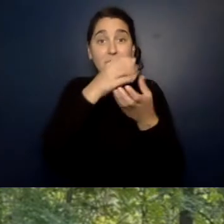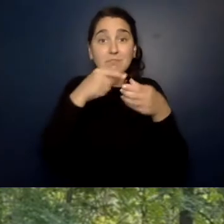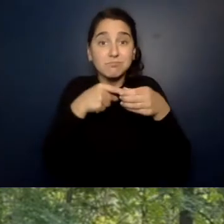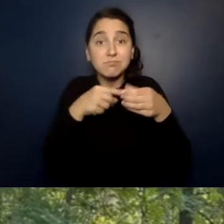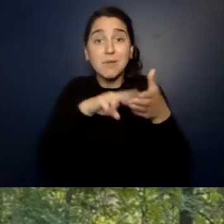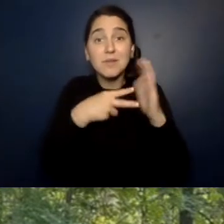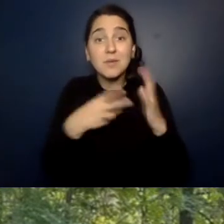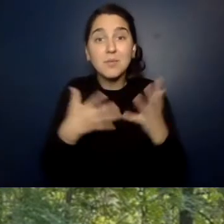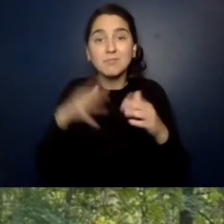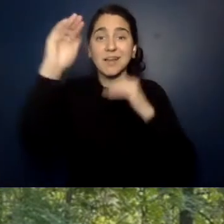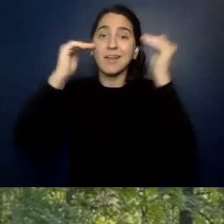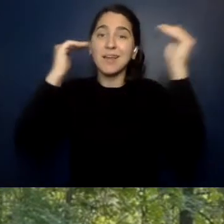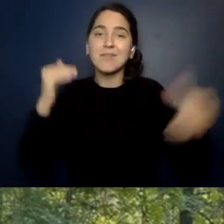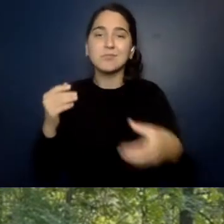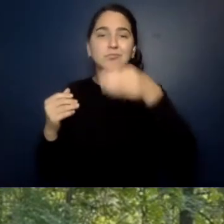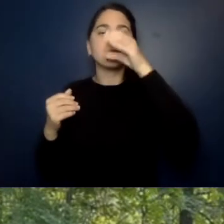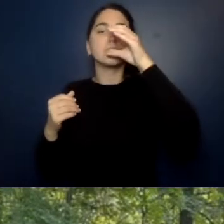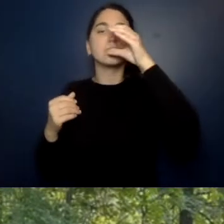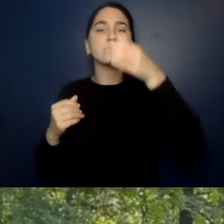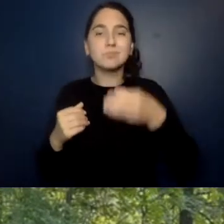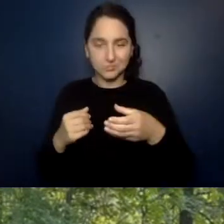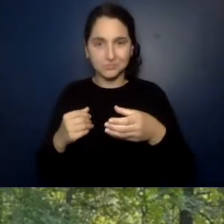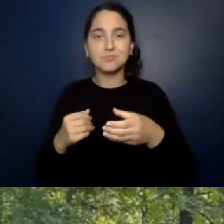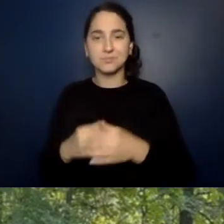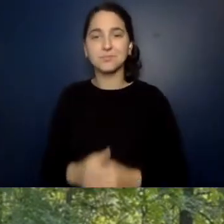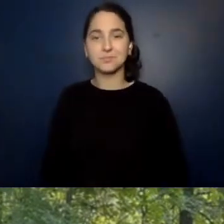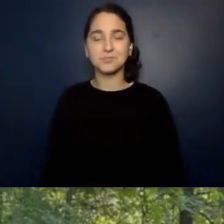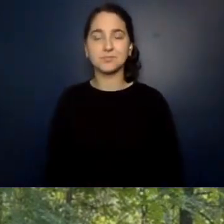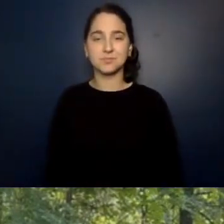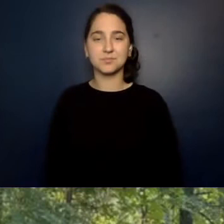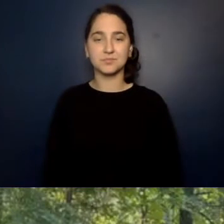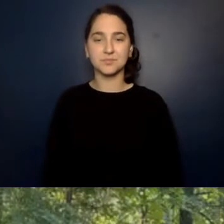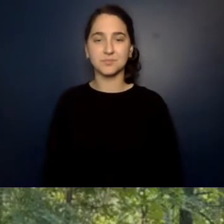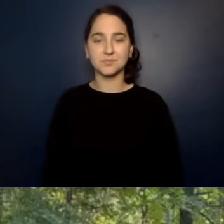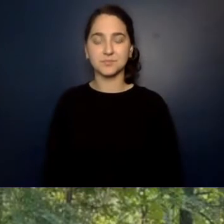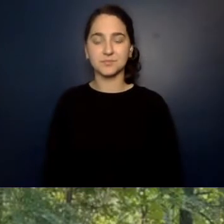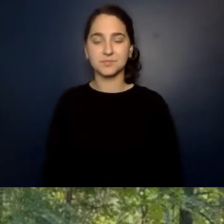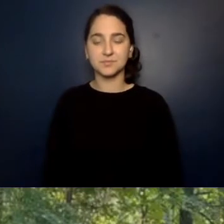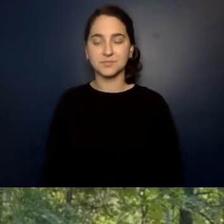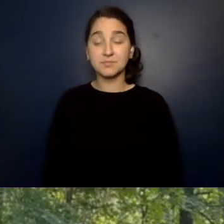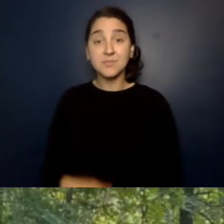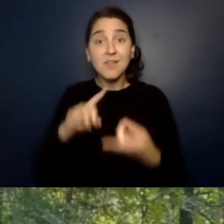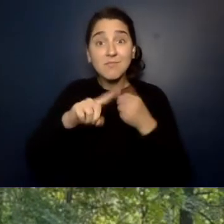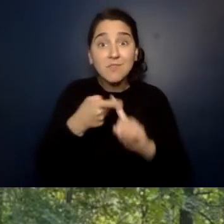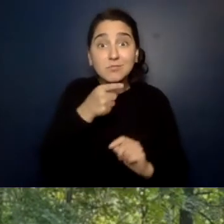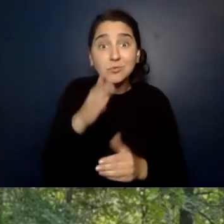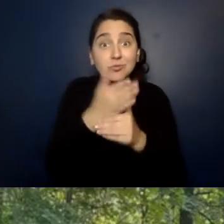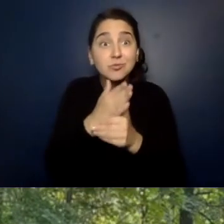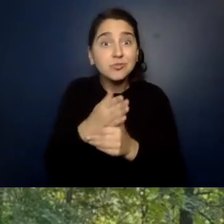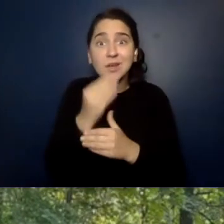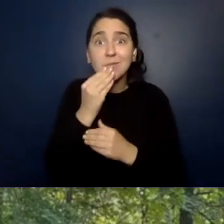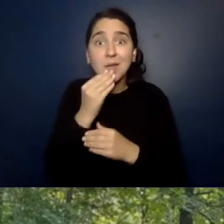Friends, you can share this meal by making sure the hungry are fed in your community. Make donations to Better Live Rhode Island